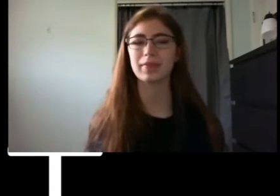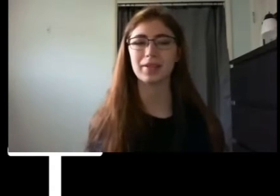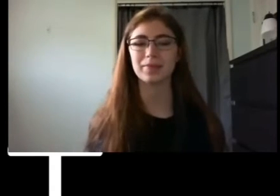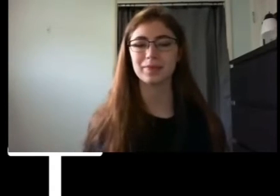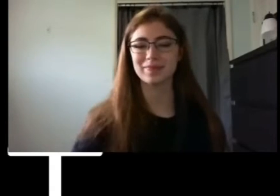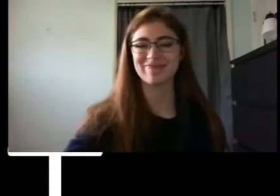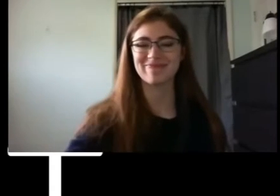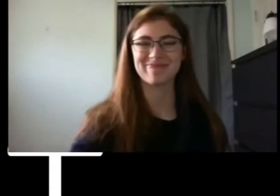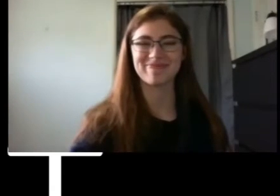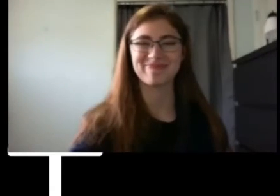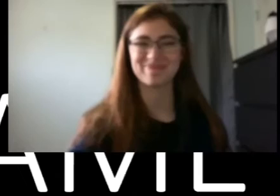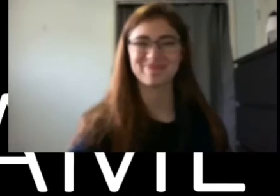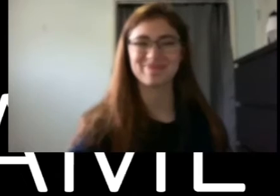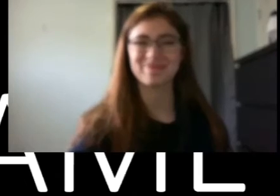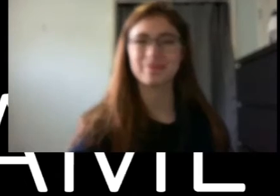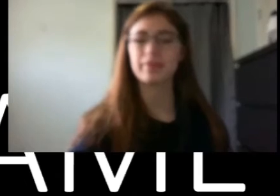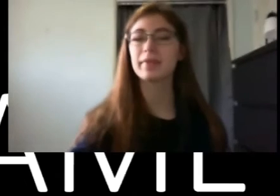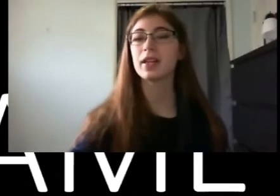Okay.